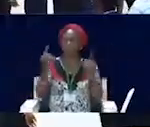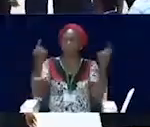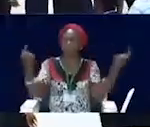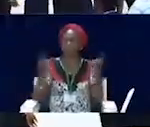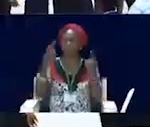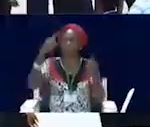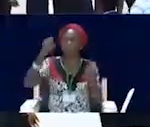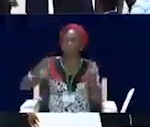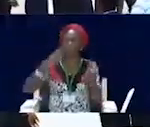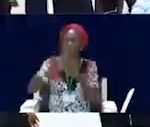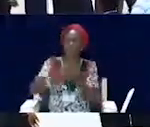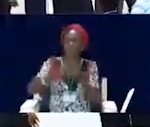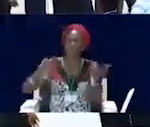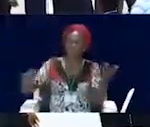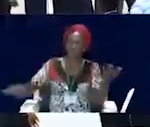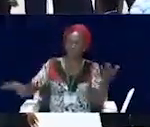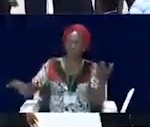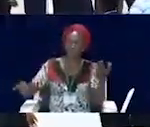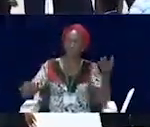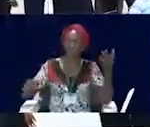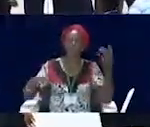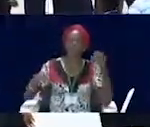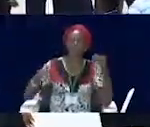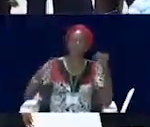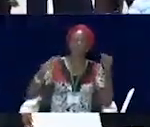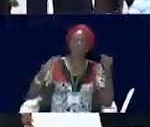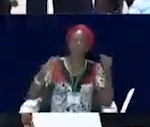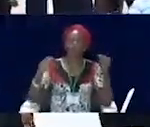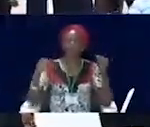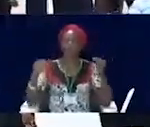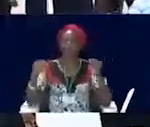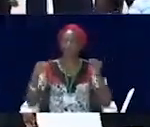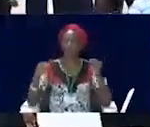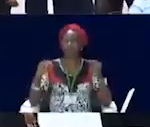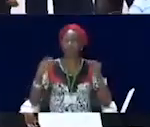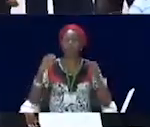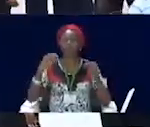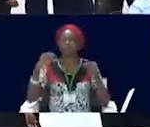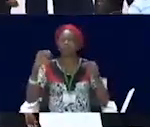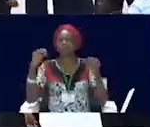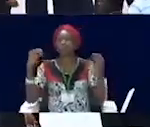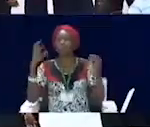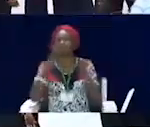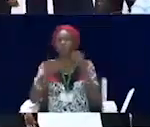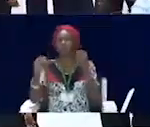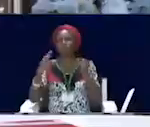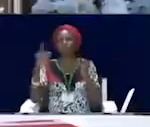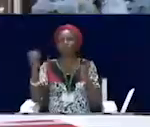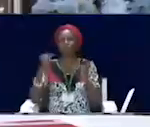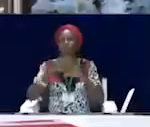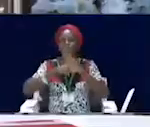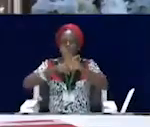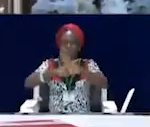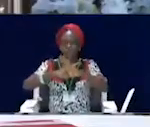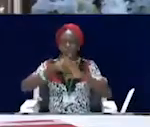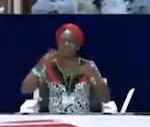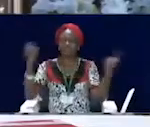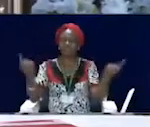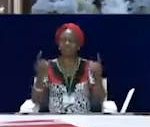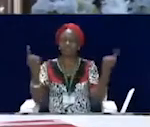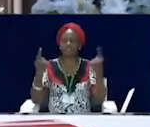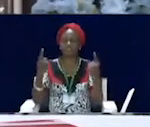And that insulator is sin. The solution is the blood of Jesus Christ that cleanses from all